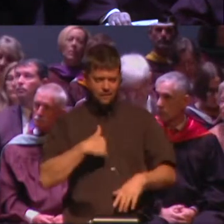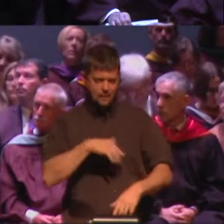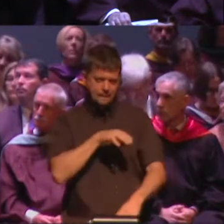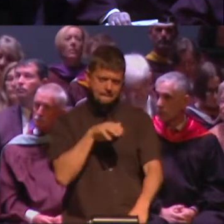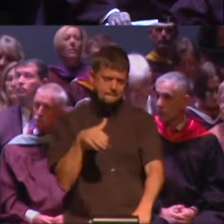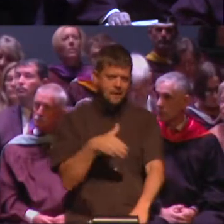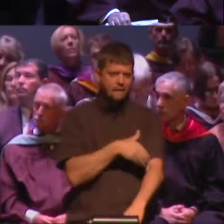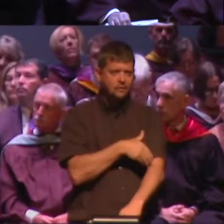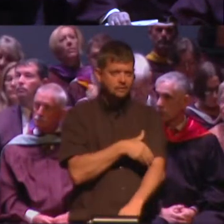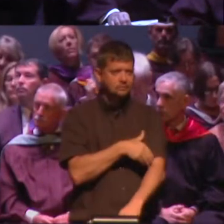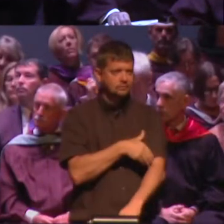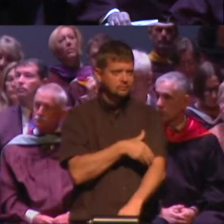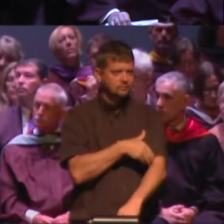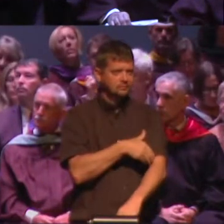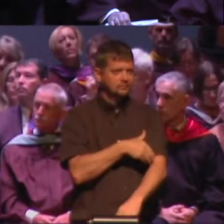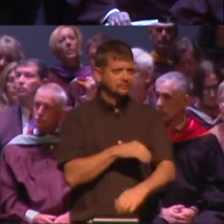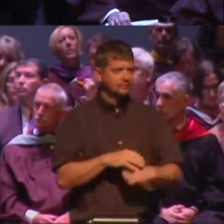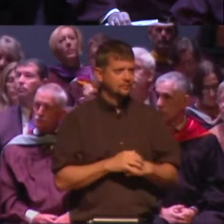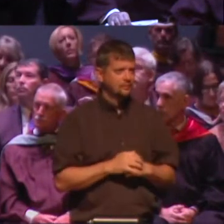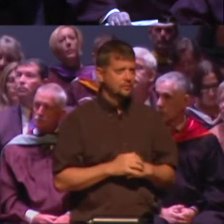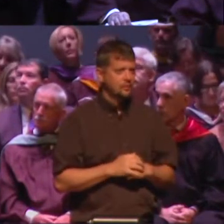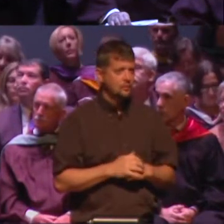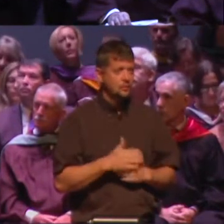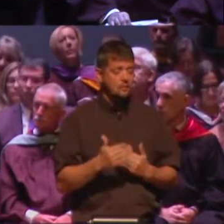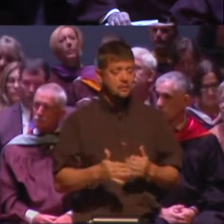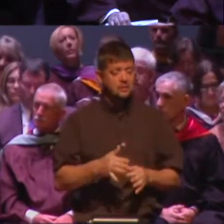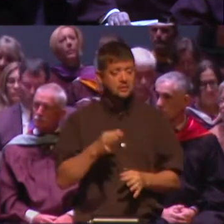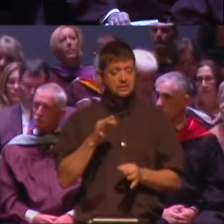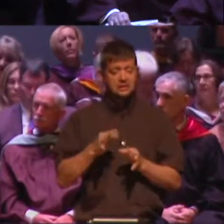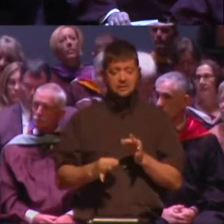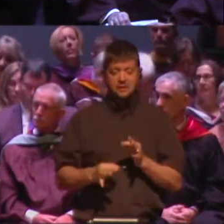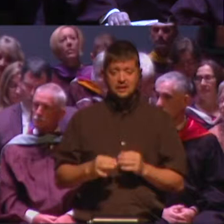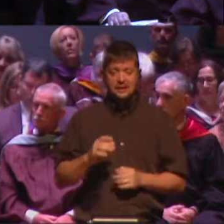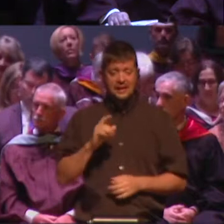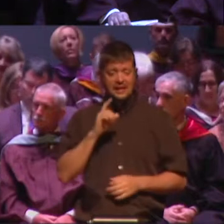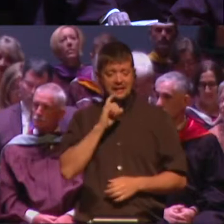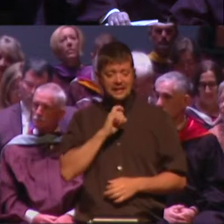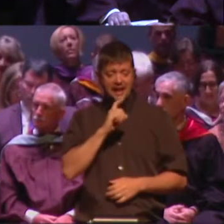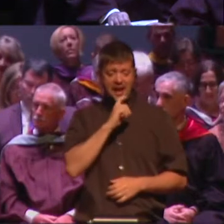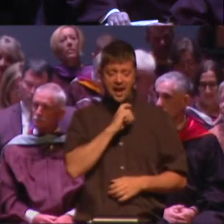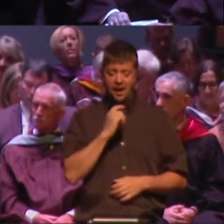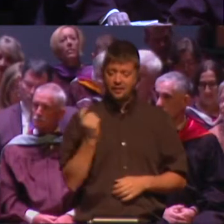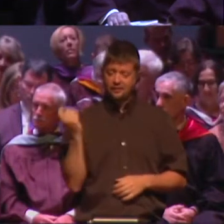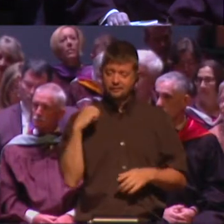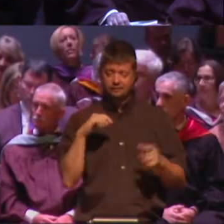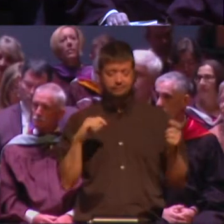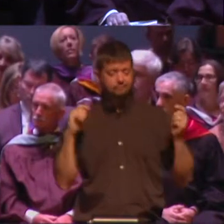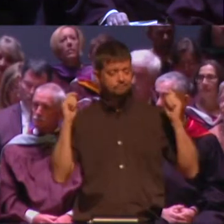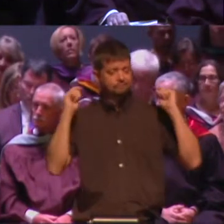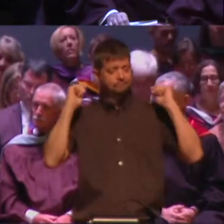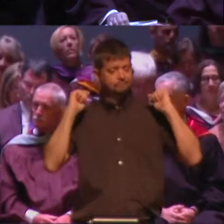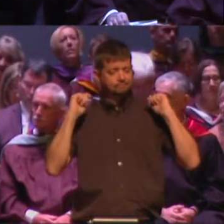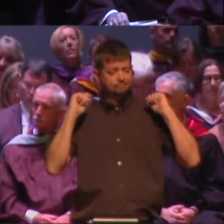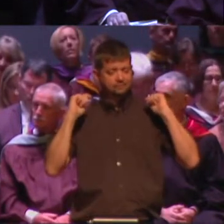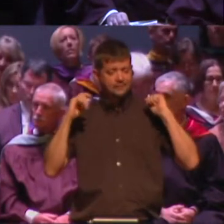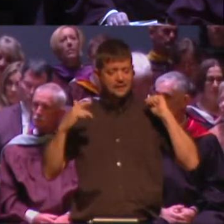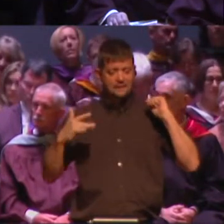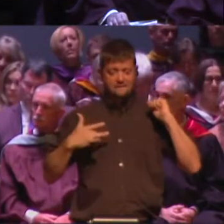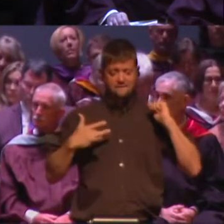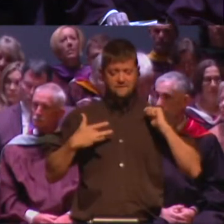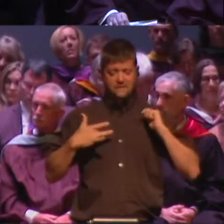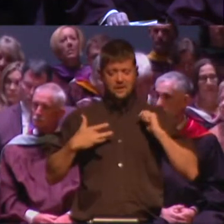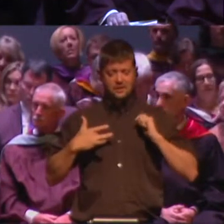all-powerful. Or how a simple towel draped around our shoulders could take us from mere mortal